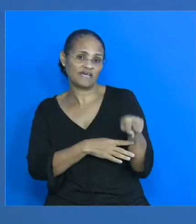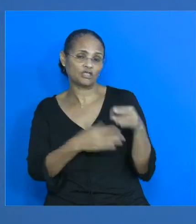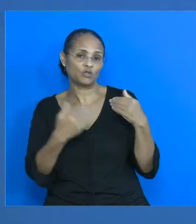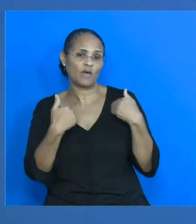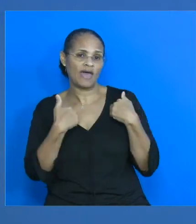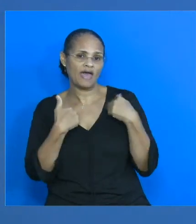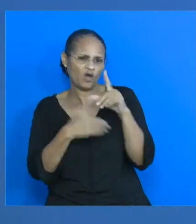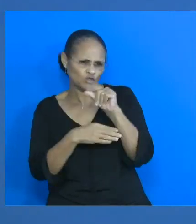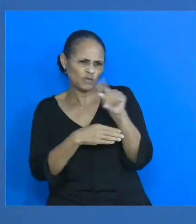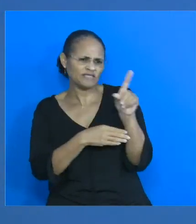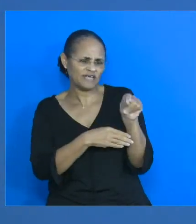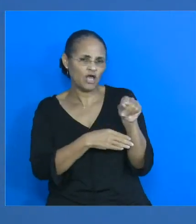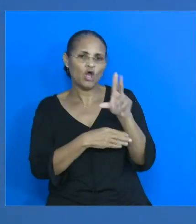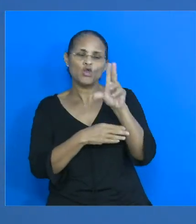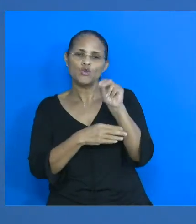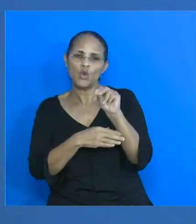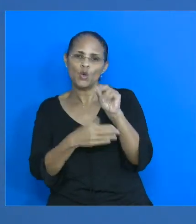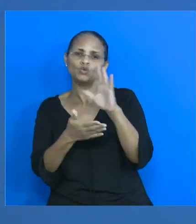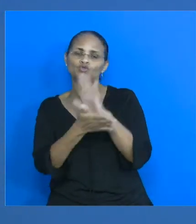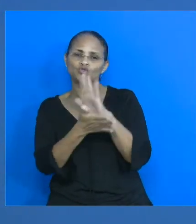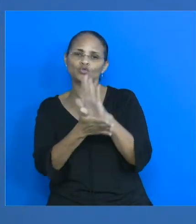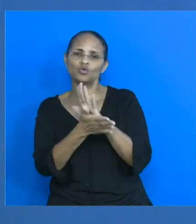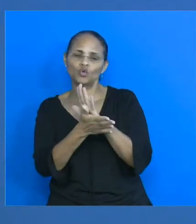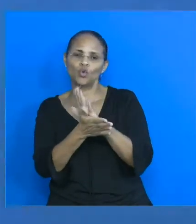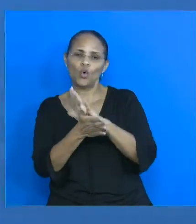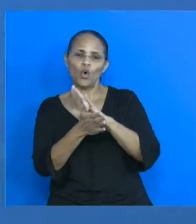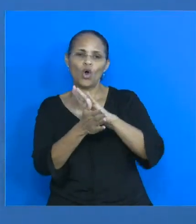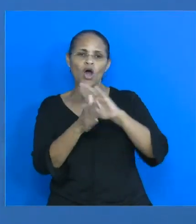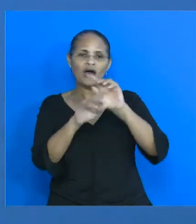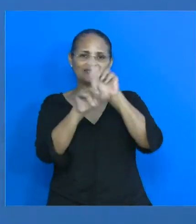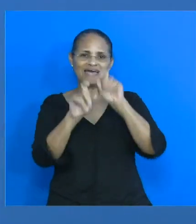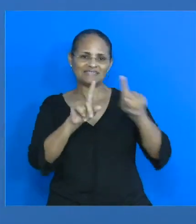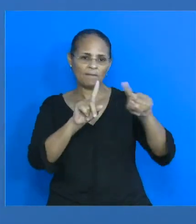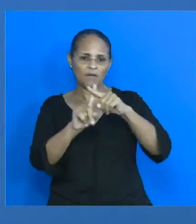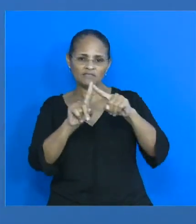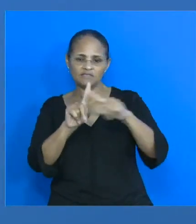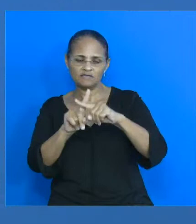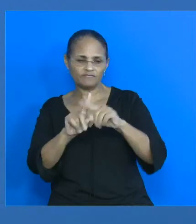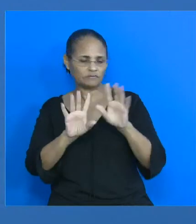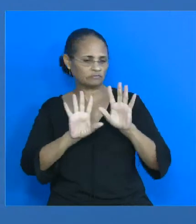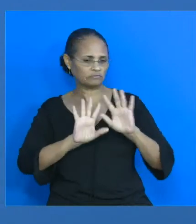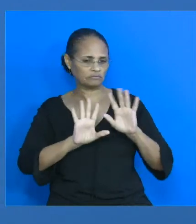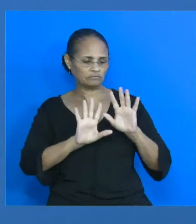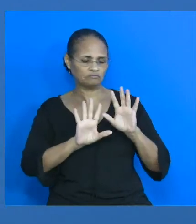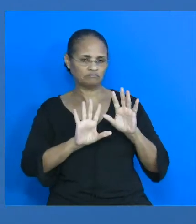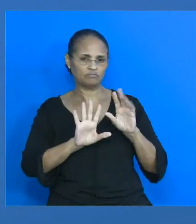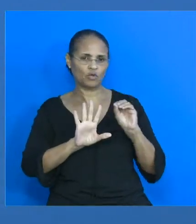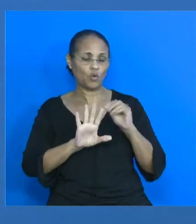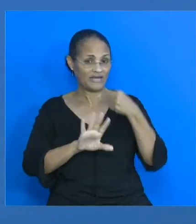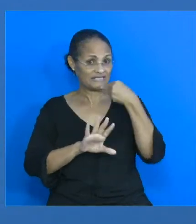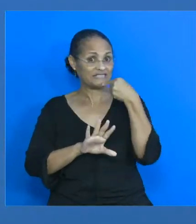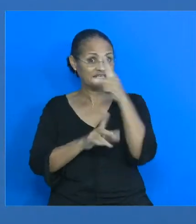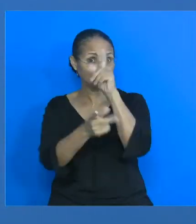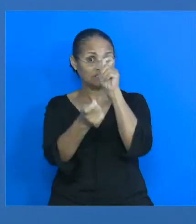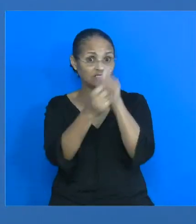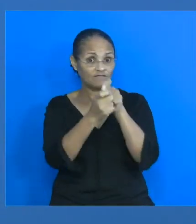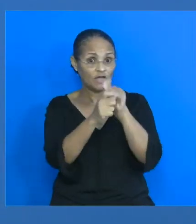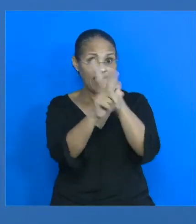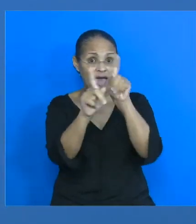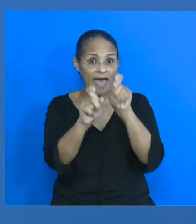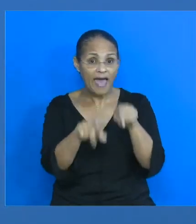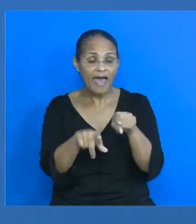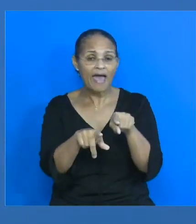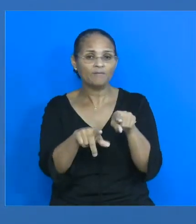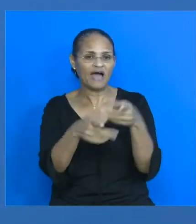no school students, public or private, tested positive. Oh, I know that no students had tested Yeah. public or private, and I had But- made the specific ask